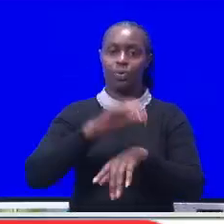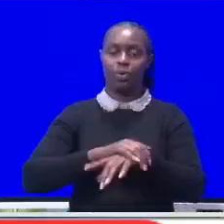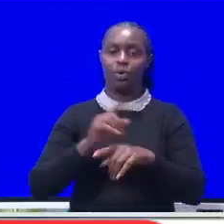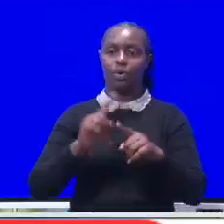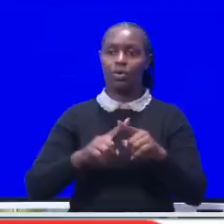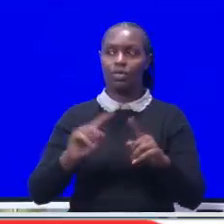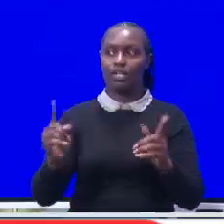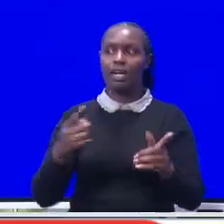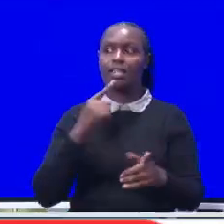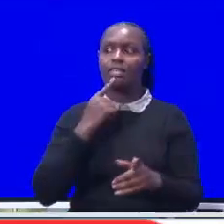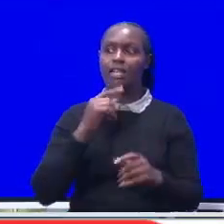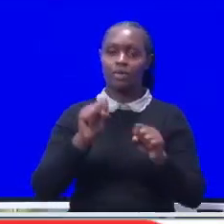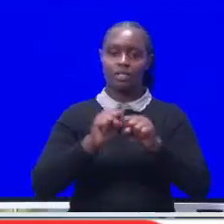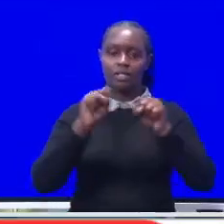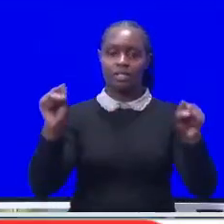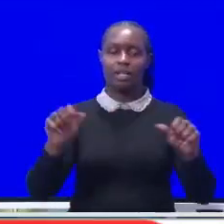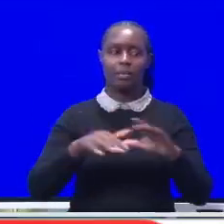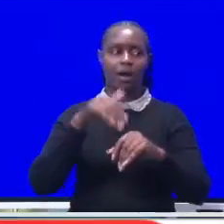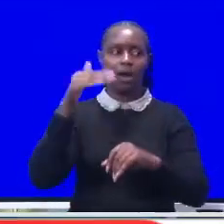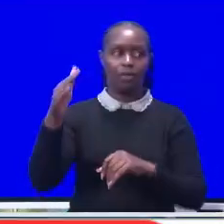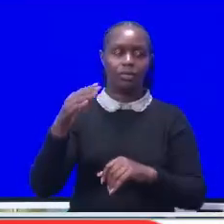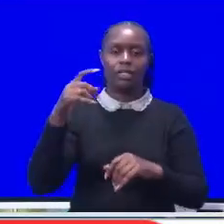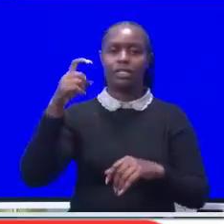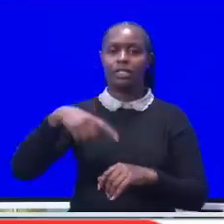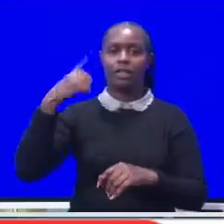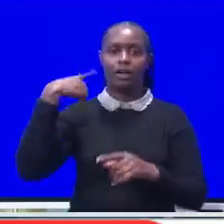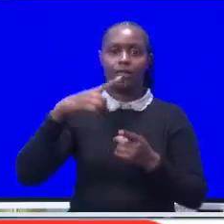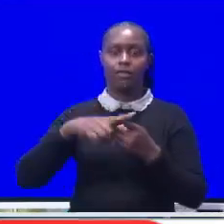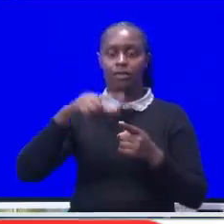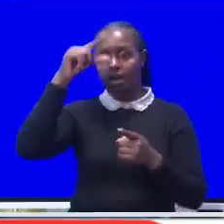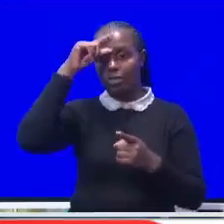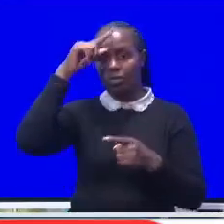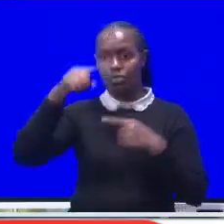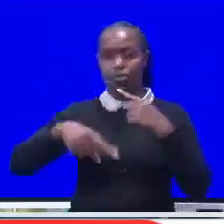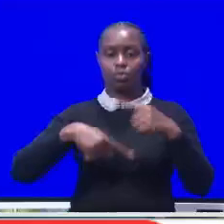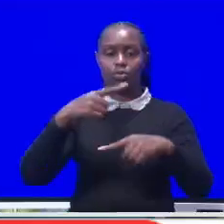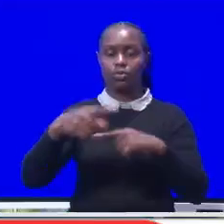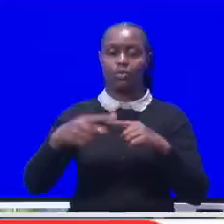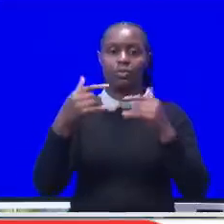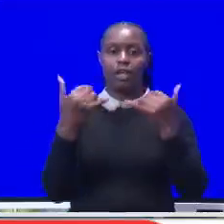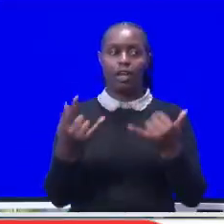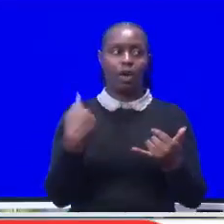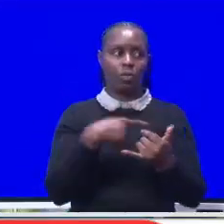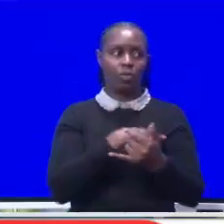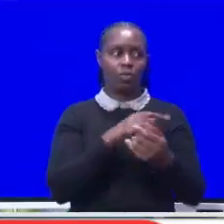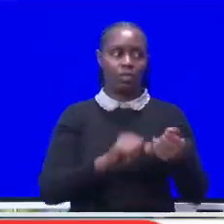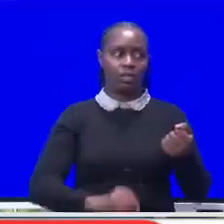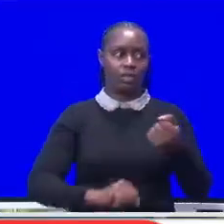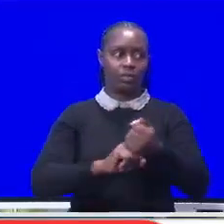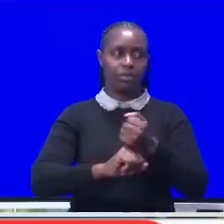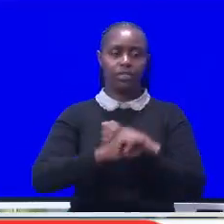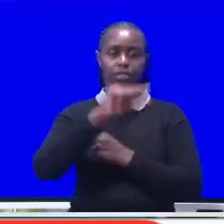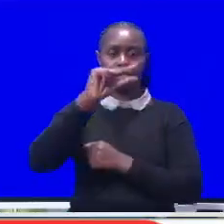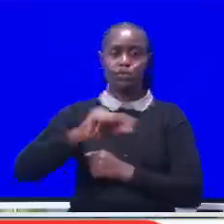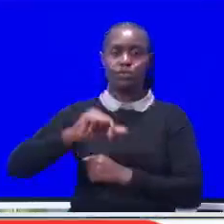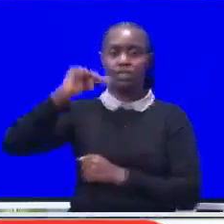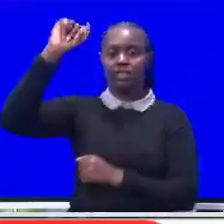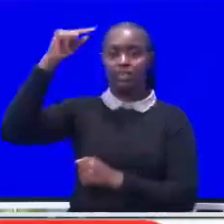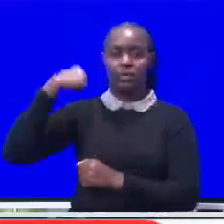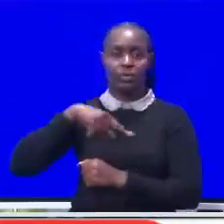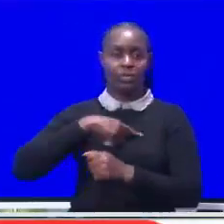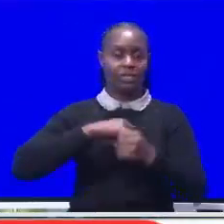system out. This demand for an account of government will continue. Na sisi tunaunga mkono, Gen Z na tuko pamoja na